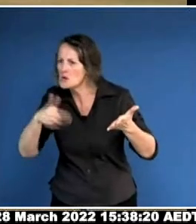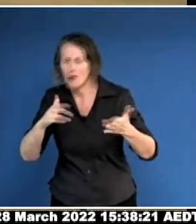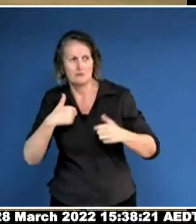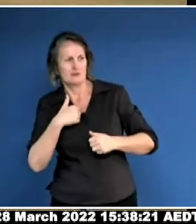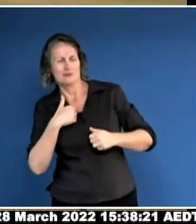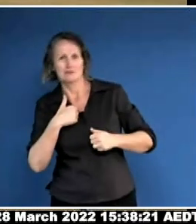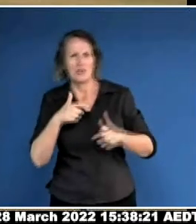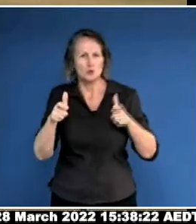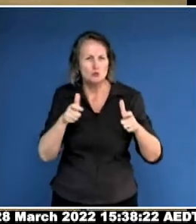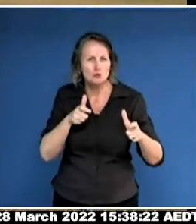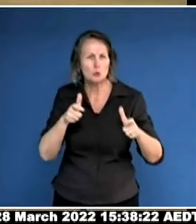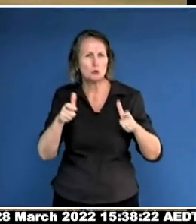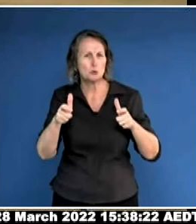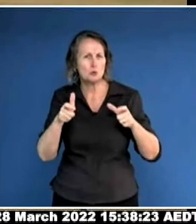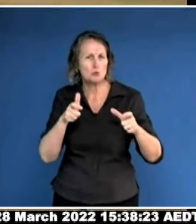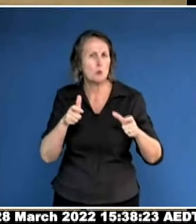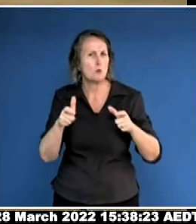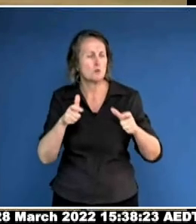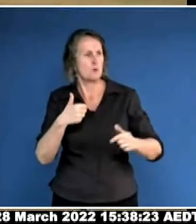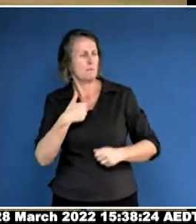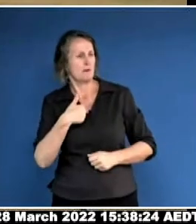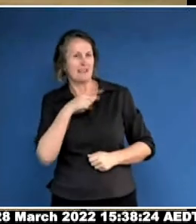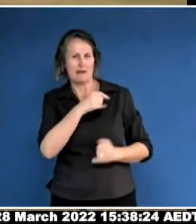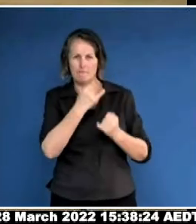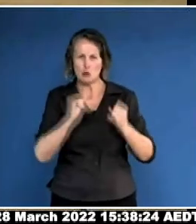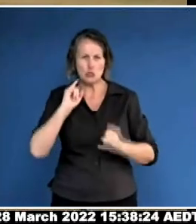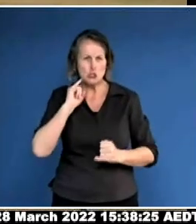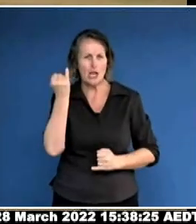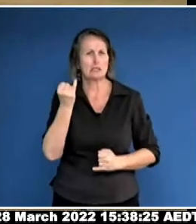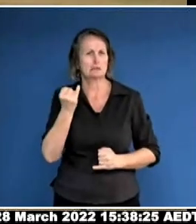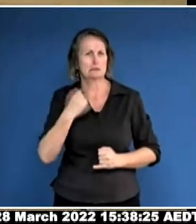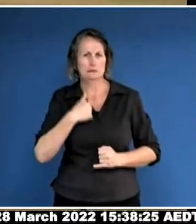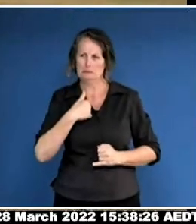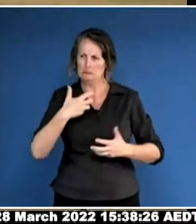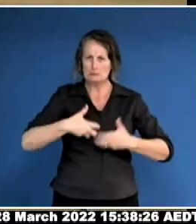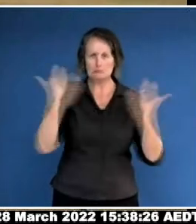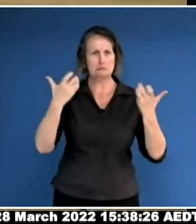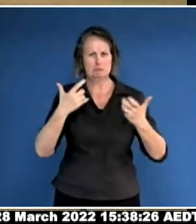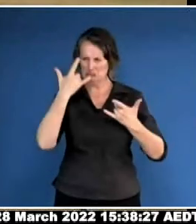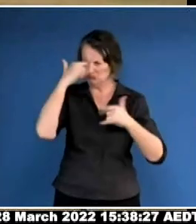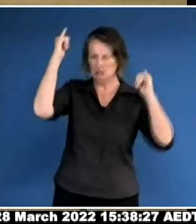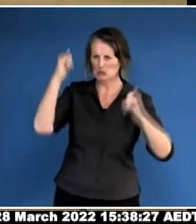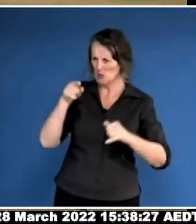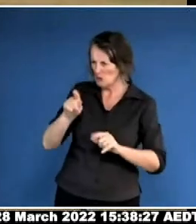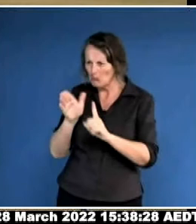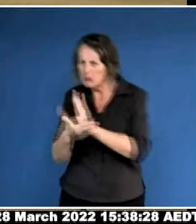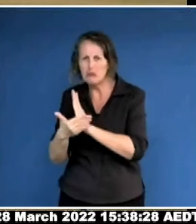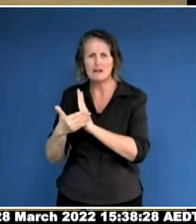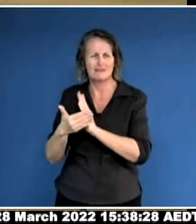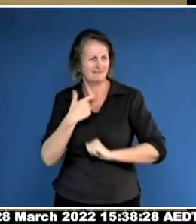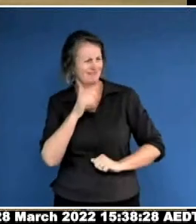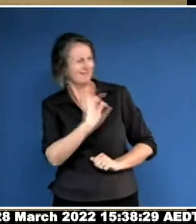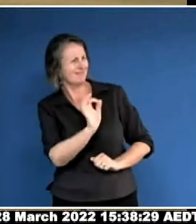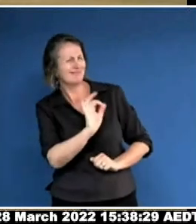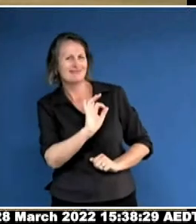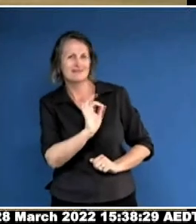increased the longer I was with him. He would get very jealous and angry and accuse me of having feelings for other men. I'd